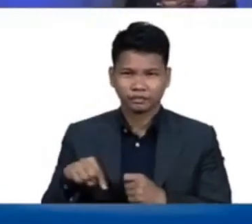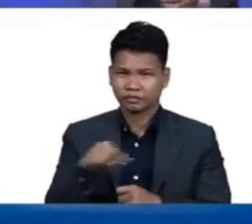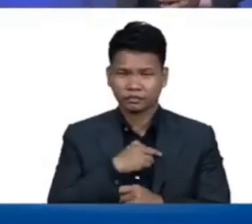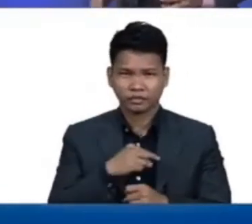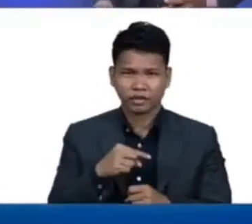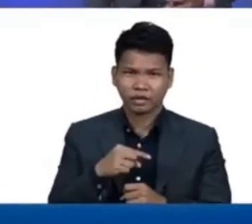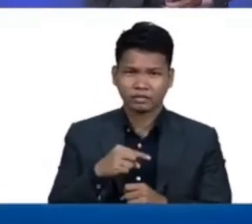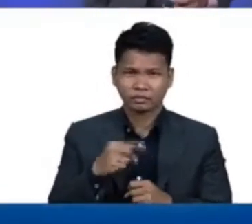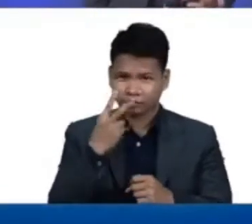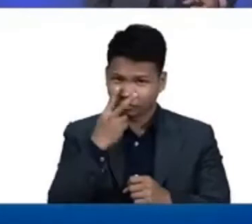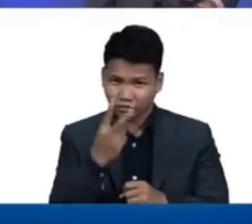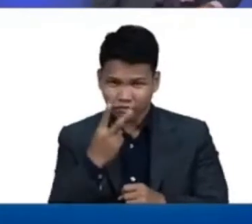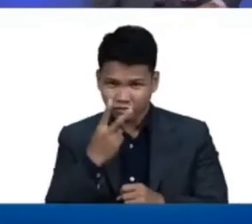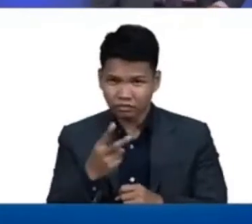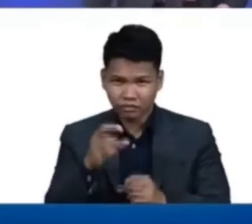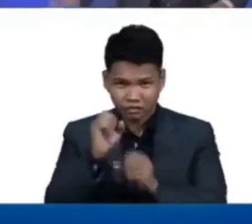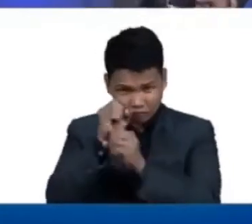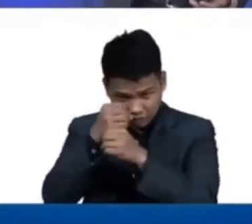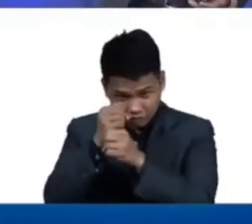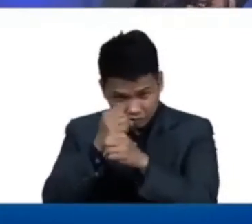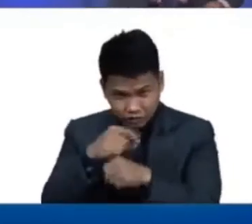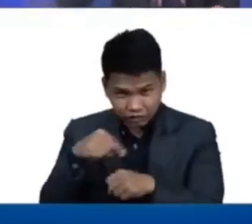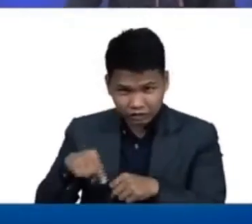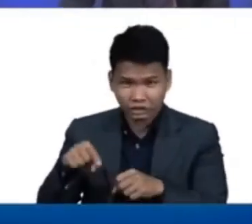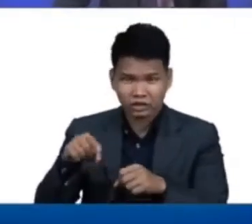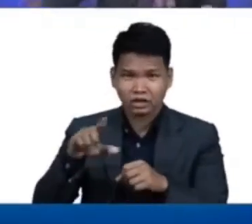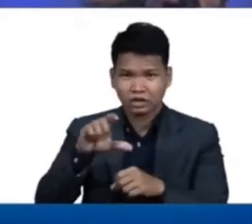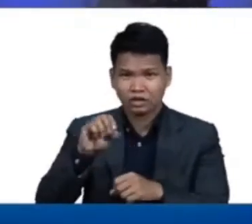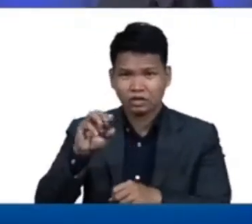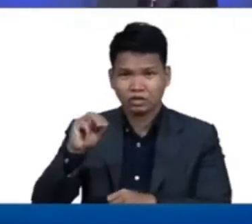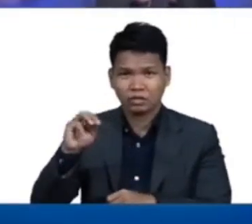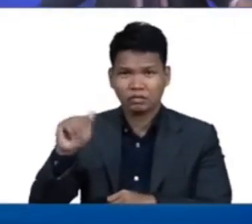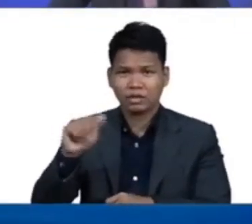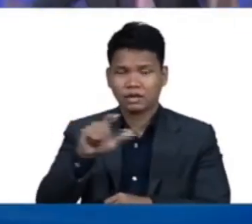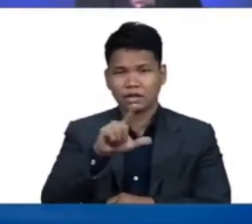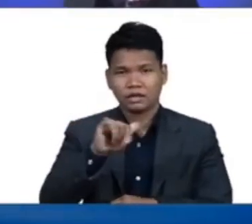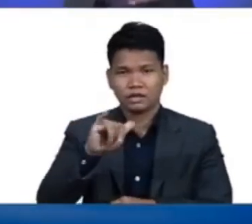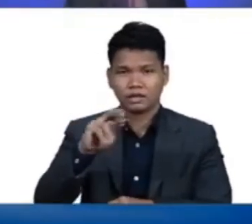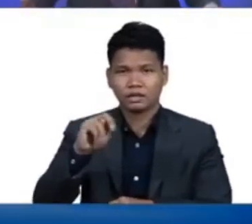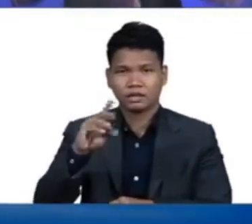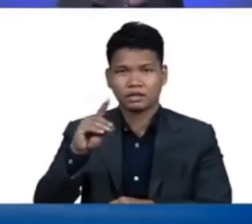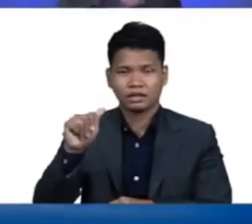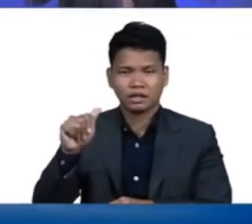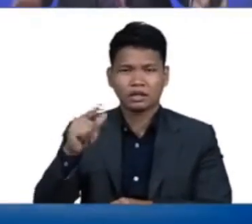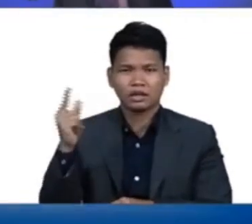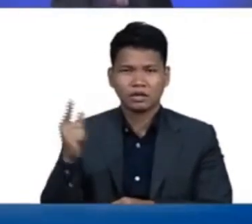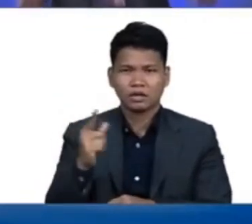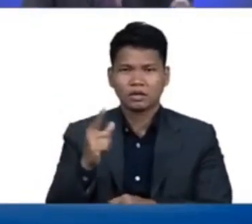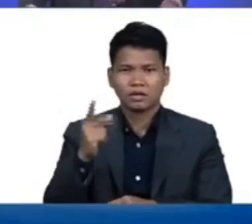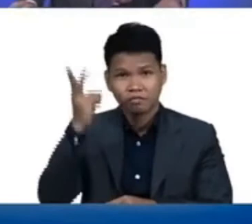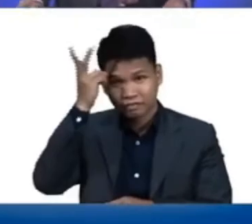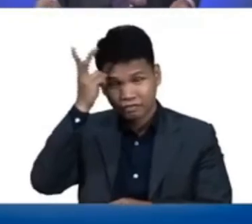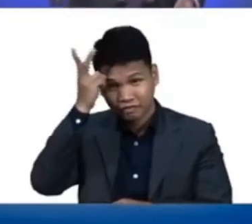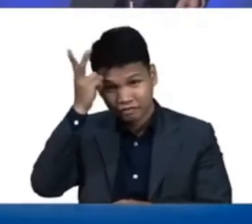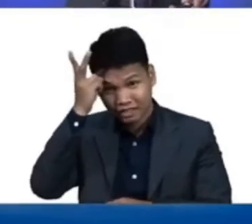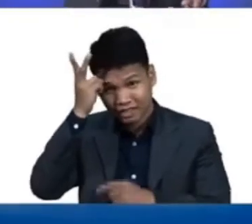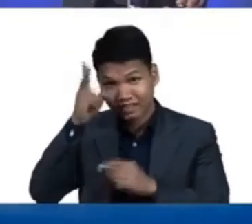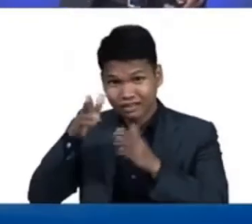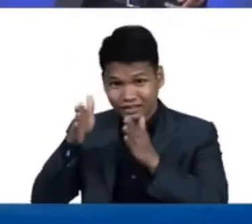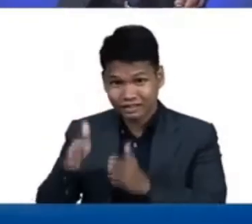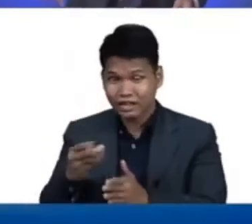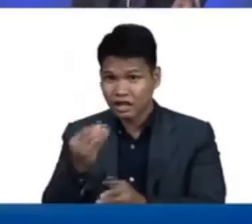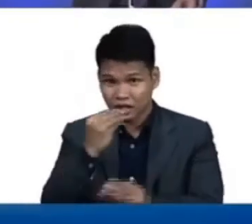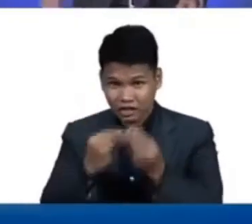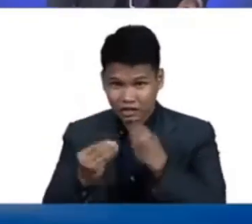of Lomalinda University found that vegetarian, when I say vegetarian, it's a plant-based diet, are at